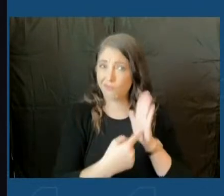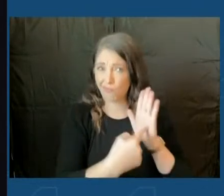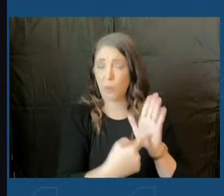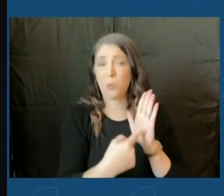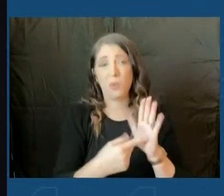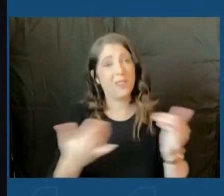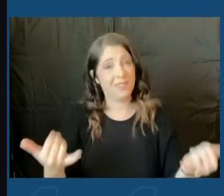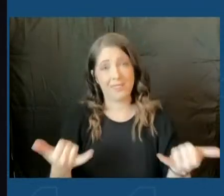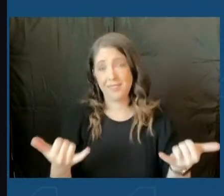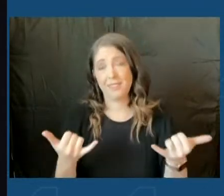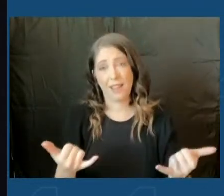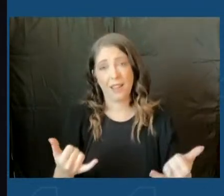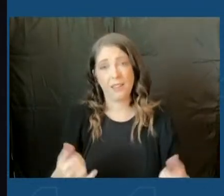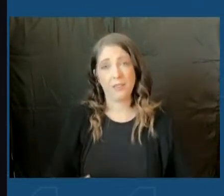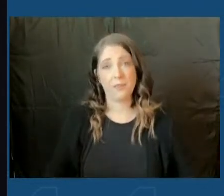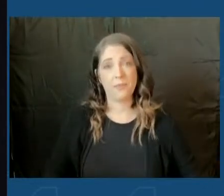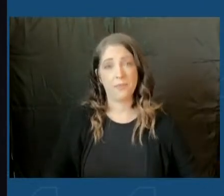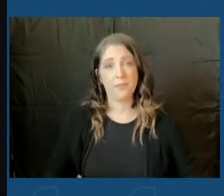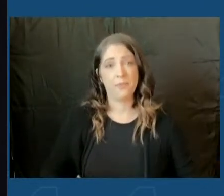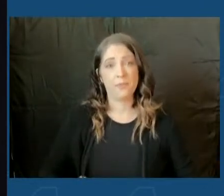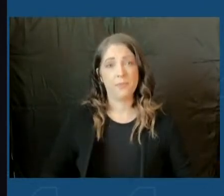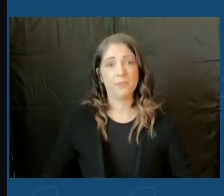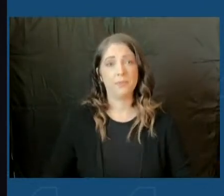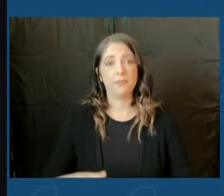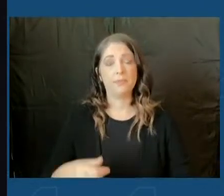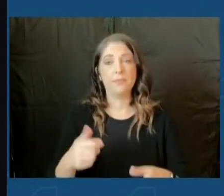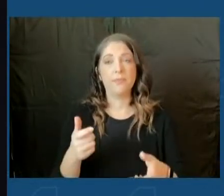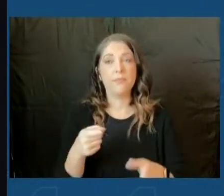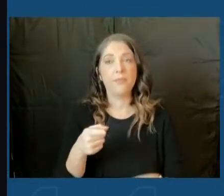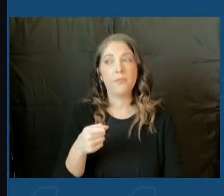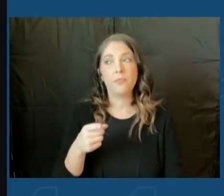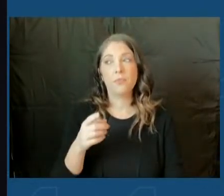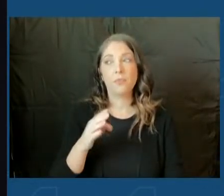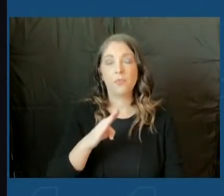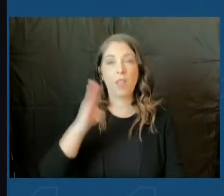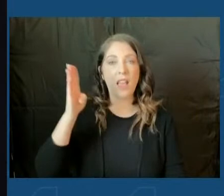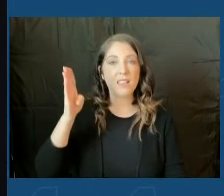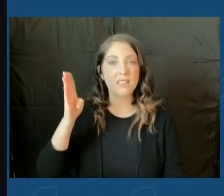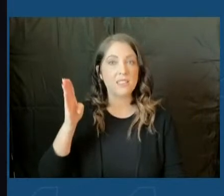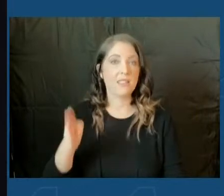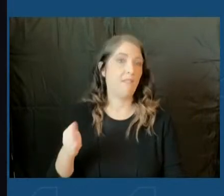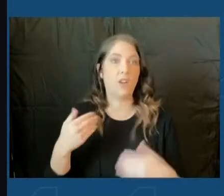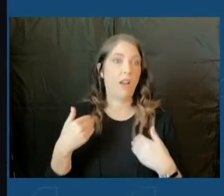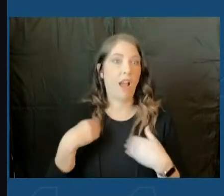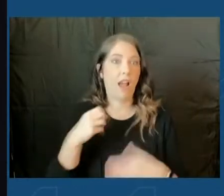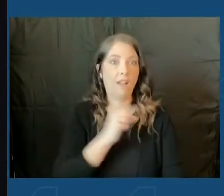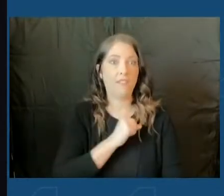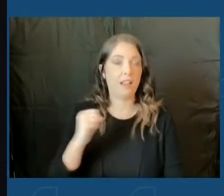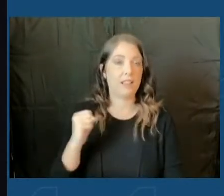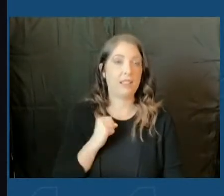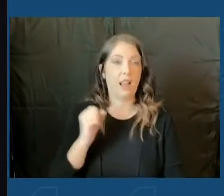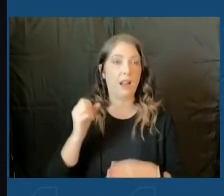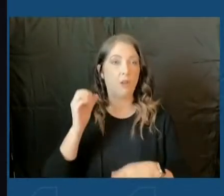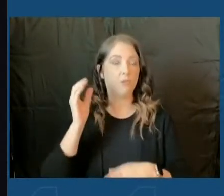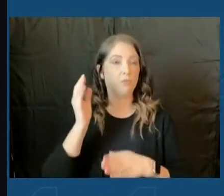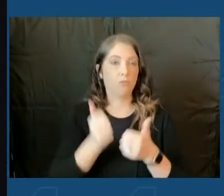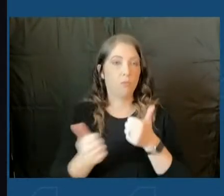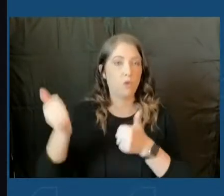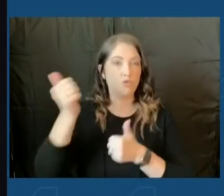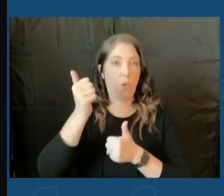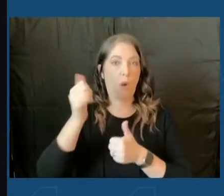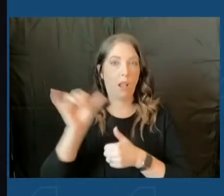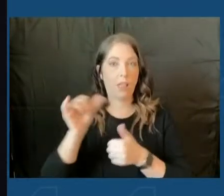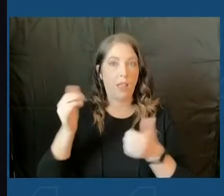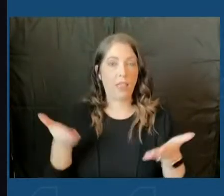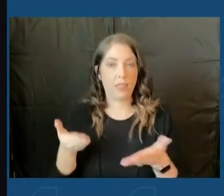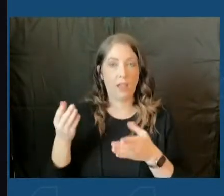And again, these, you know, there's never been a Senate majority like this. So please, just stand